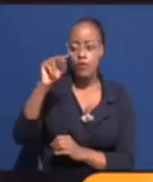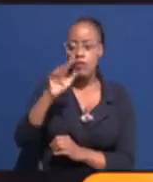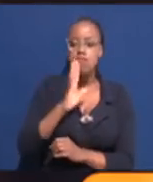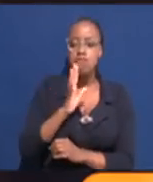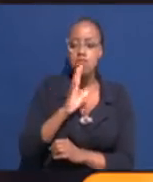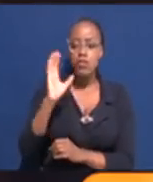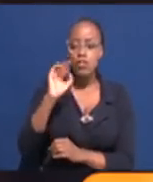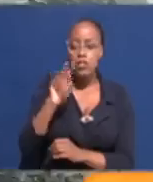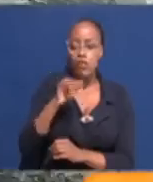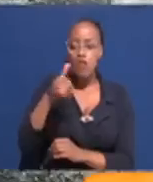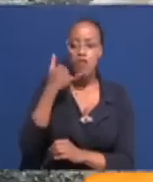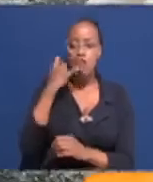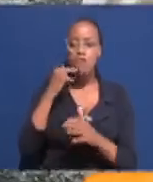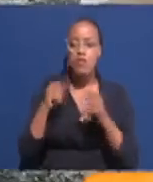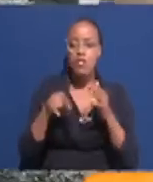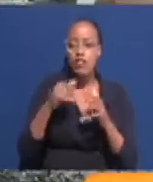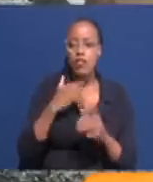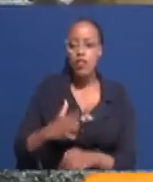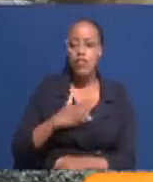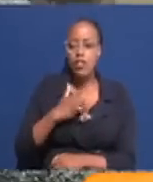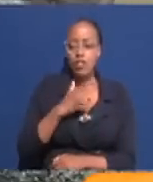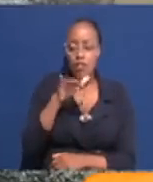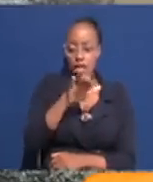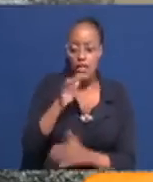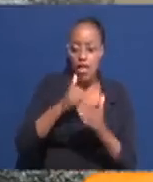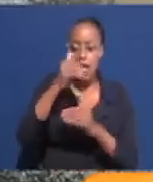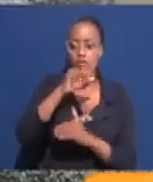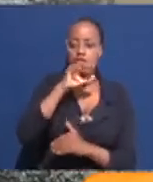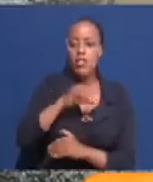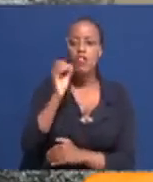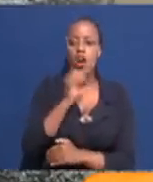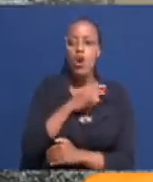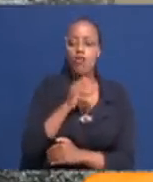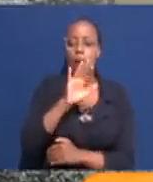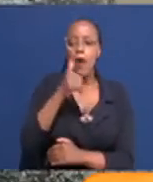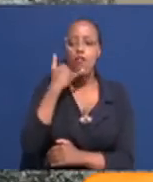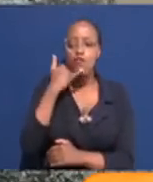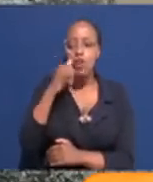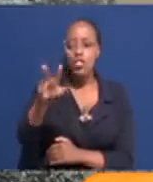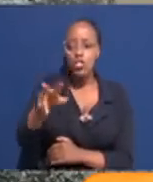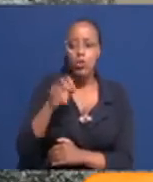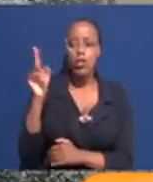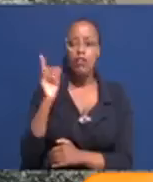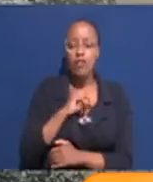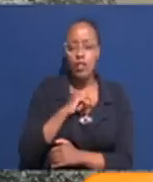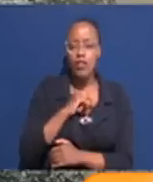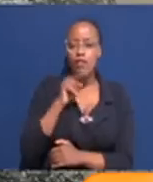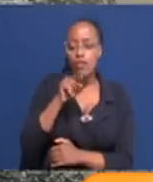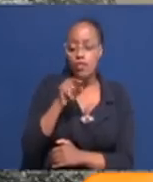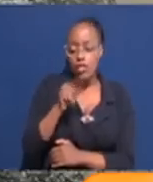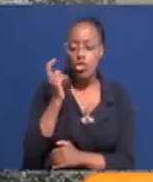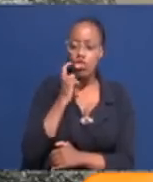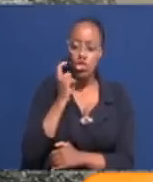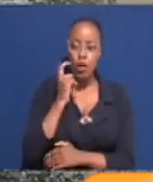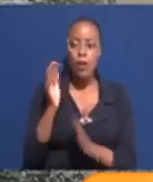Citizen TV on phone, said she had visited the premises after her son complained that his phone had been stolen at the premises and